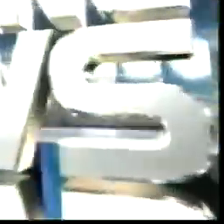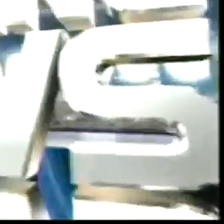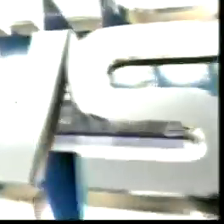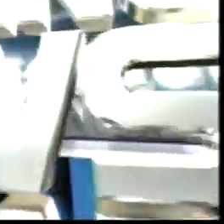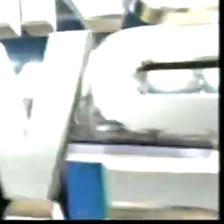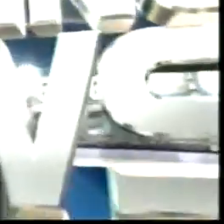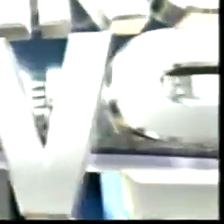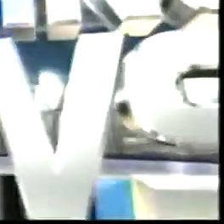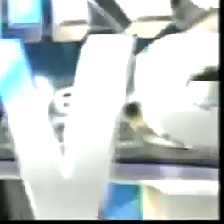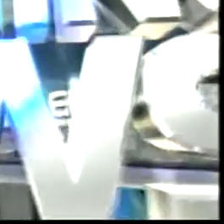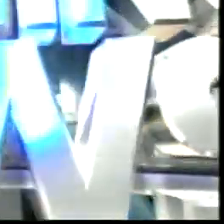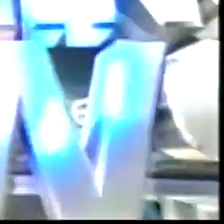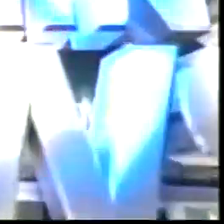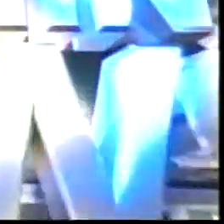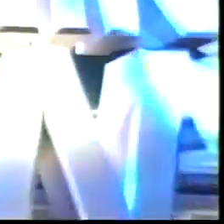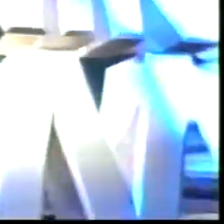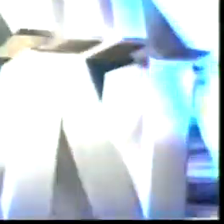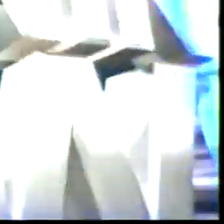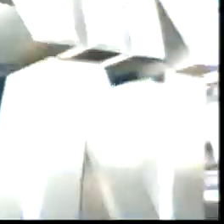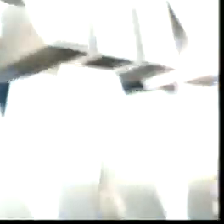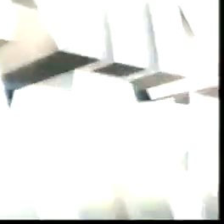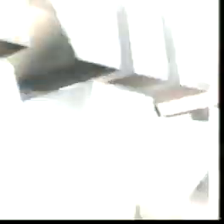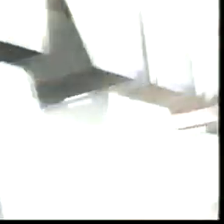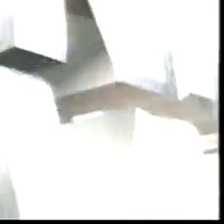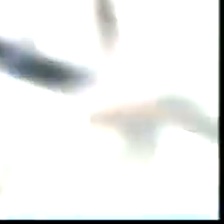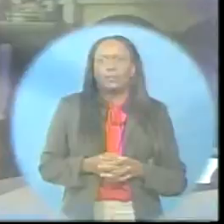CBC Evening News.